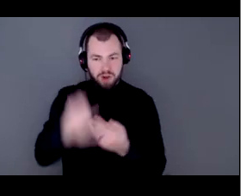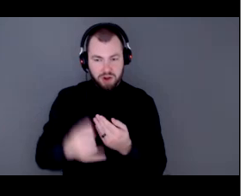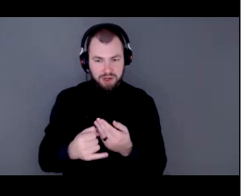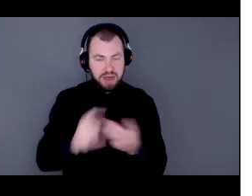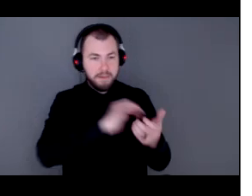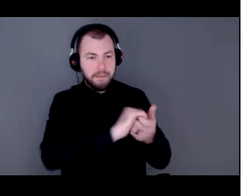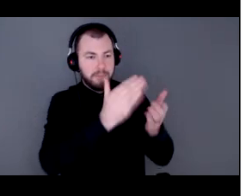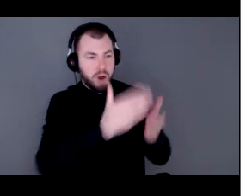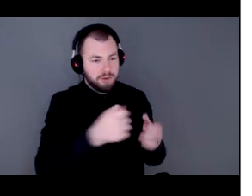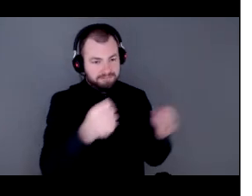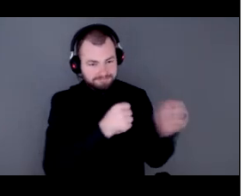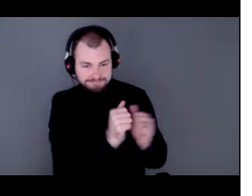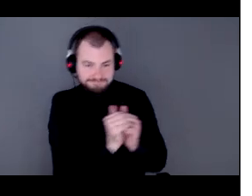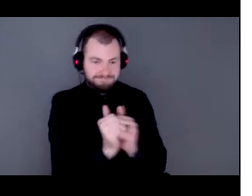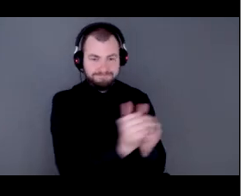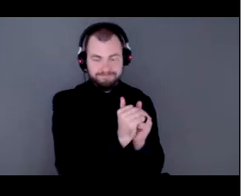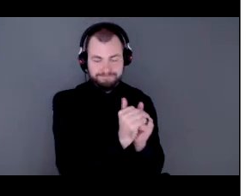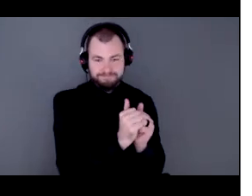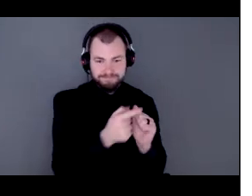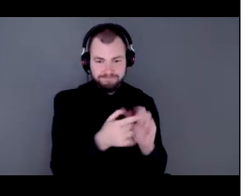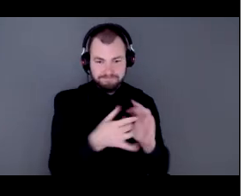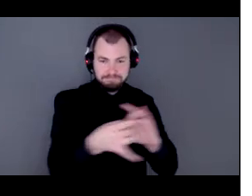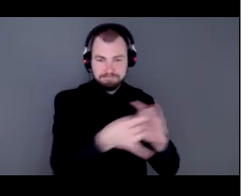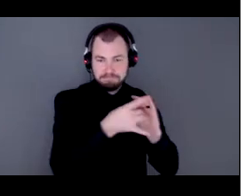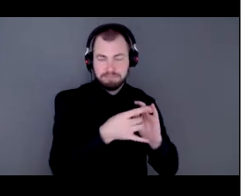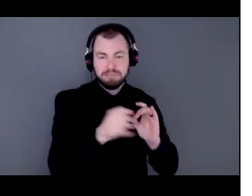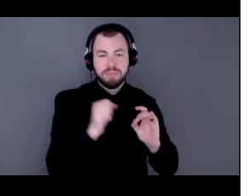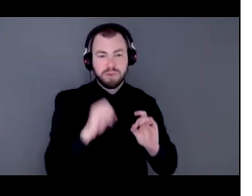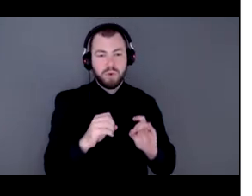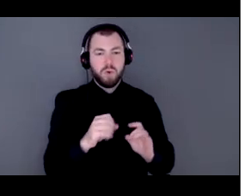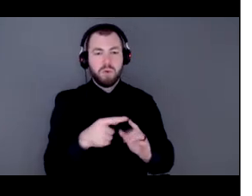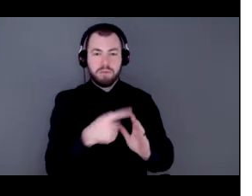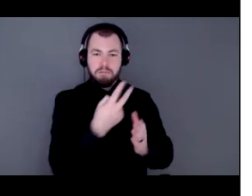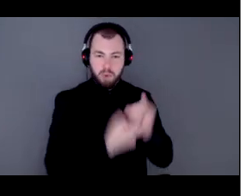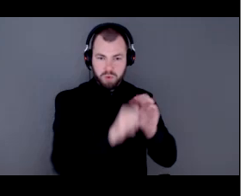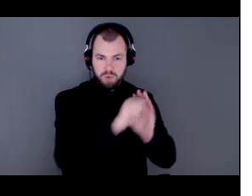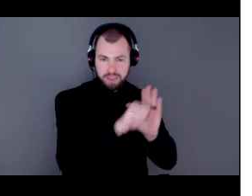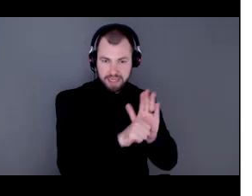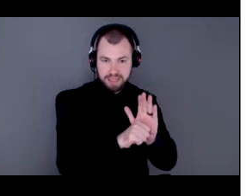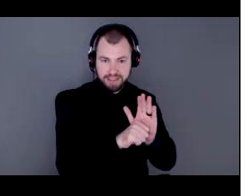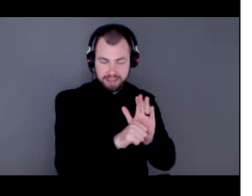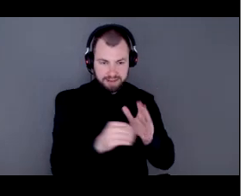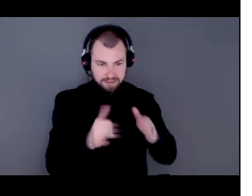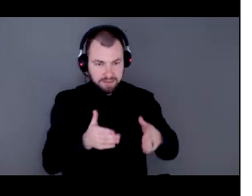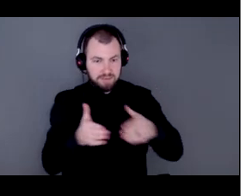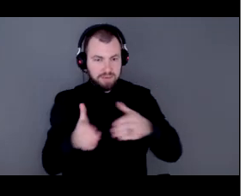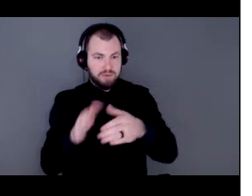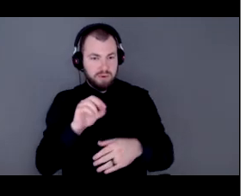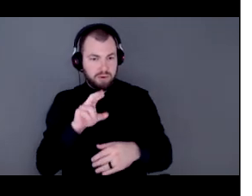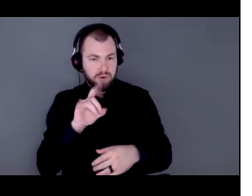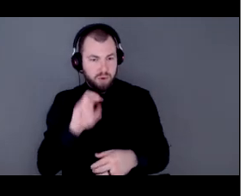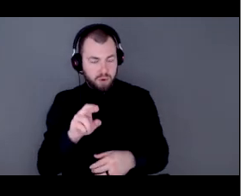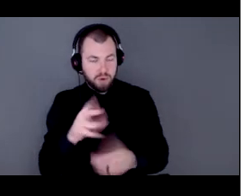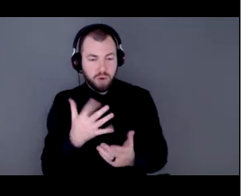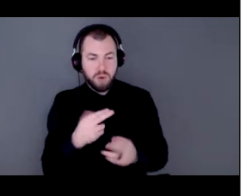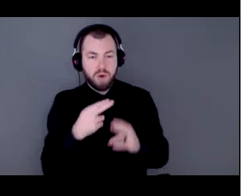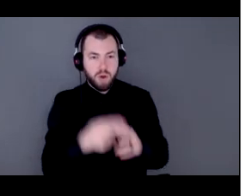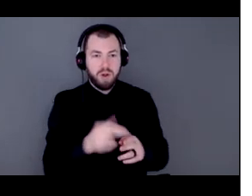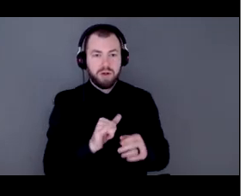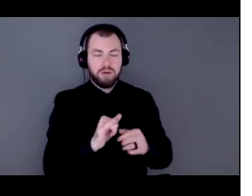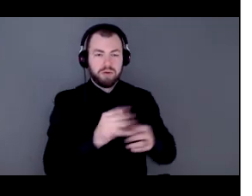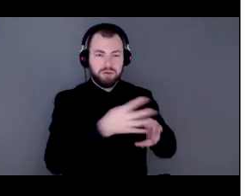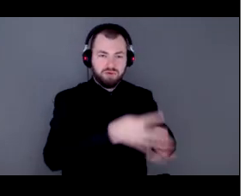both states and brought in the corridor to really create something we could sponsor. So we're calling it a Child to Trash sponsored event.